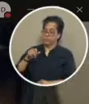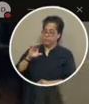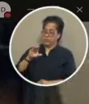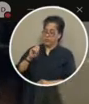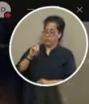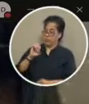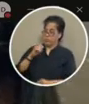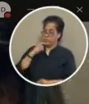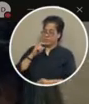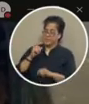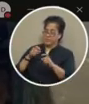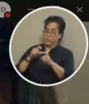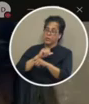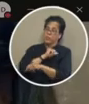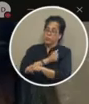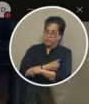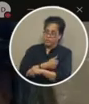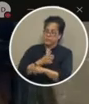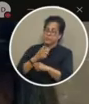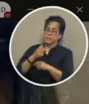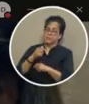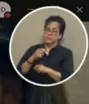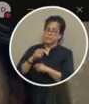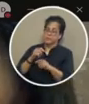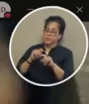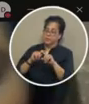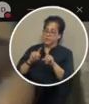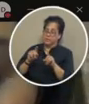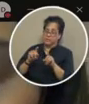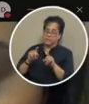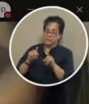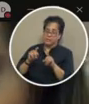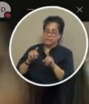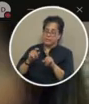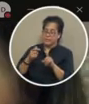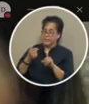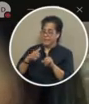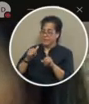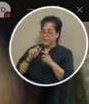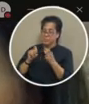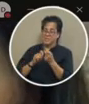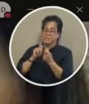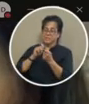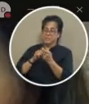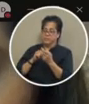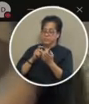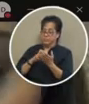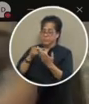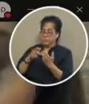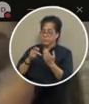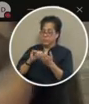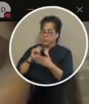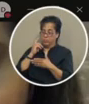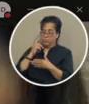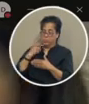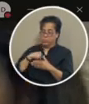you authority to do it, but I mean, are there any like specific projects that we're going to be